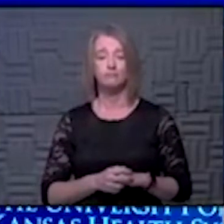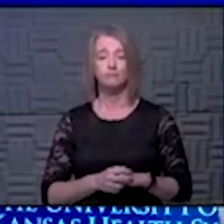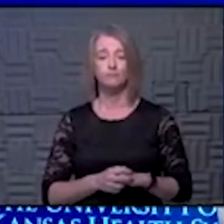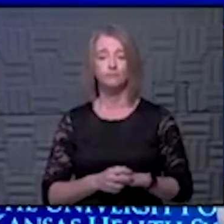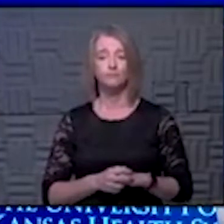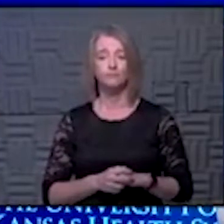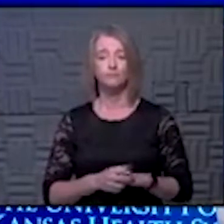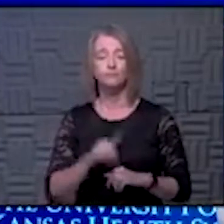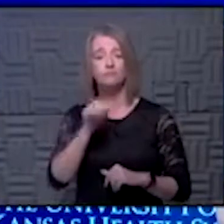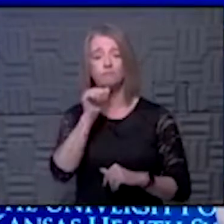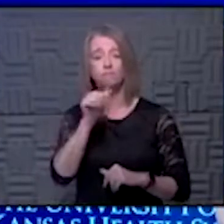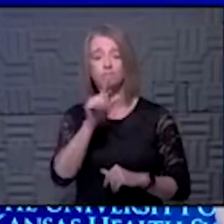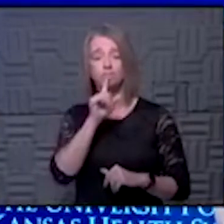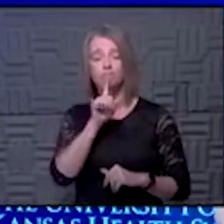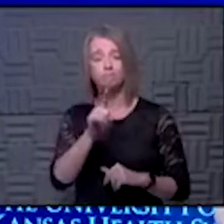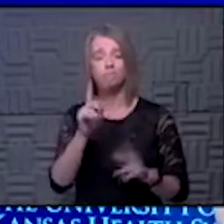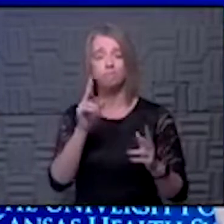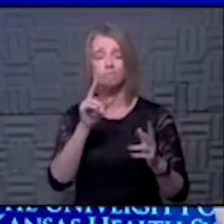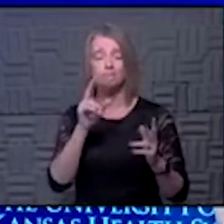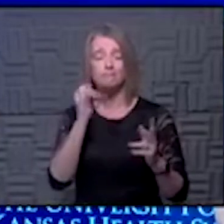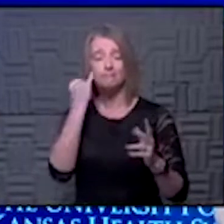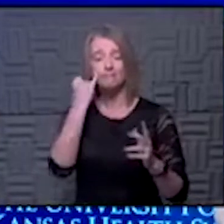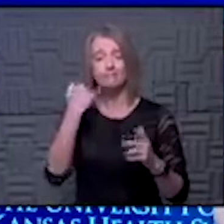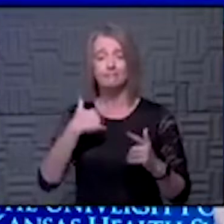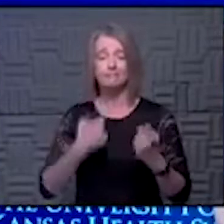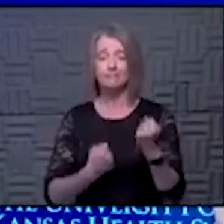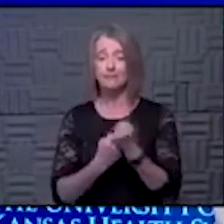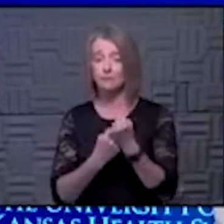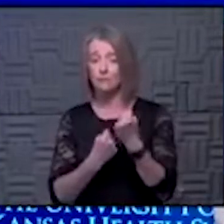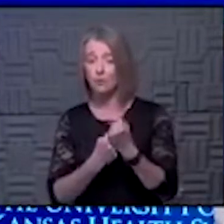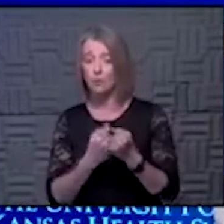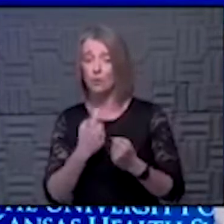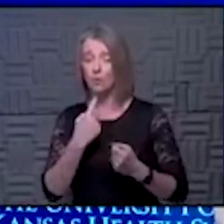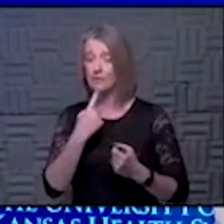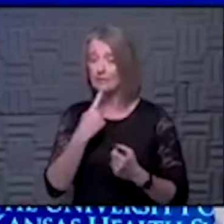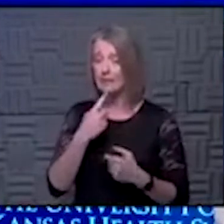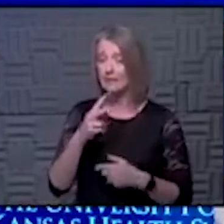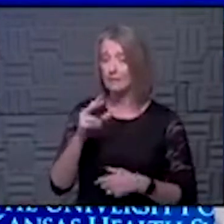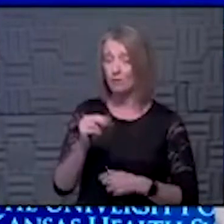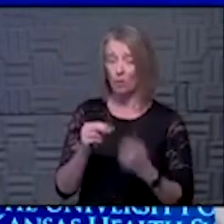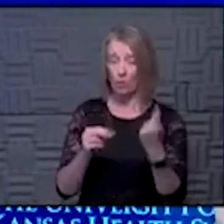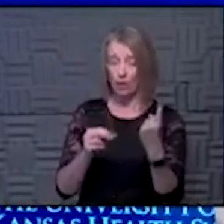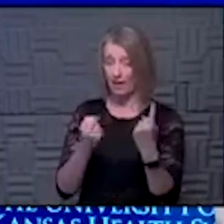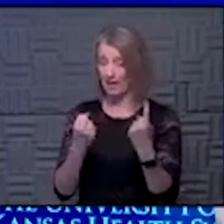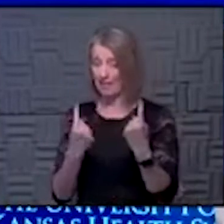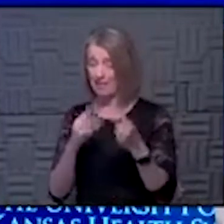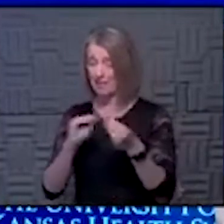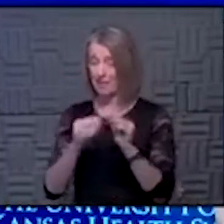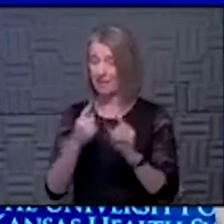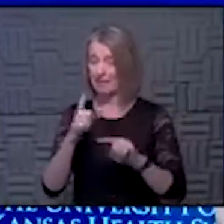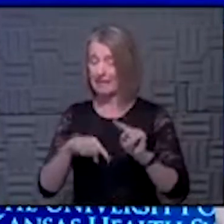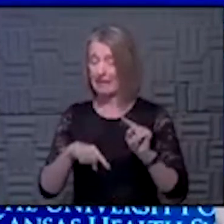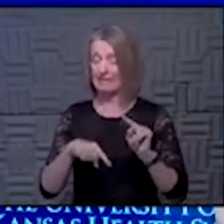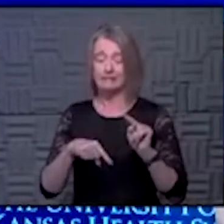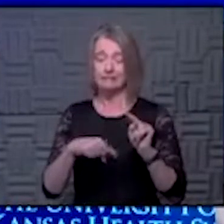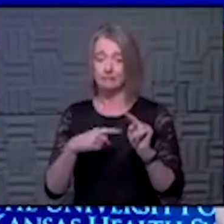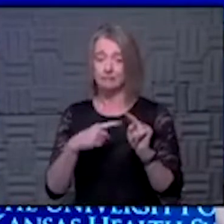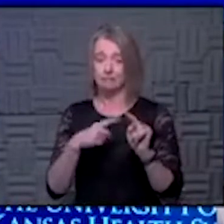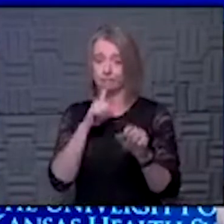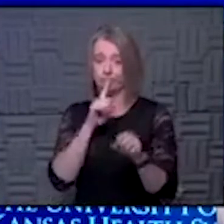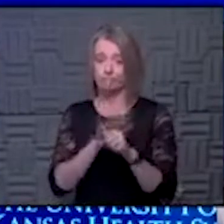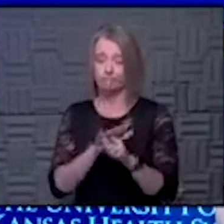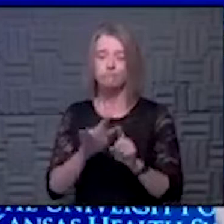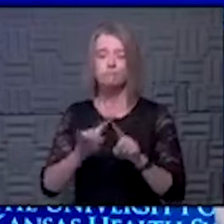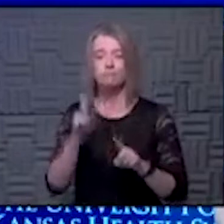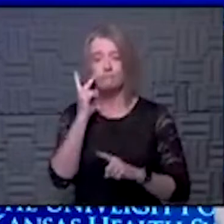So I don't know for sure if I can support or refute the 1 in 11 number off the top of my head, but we have definitely